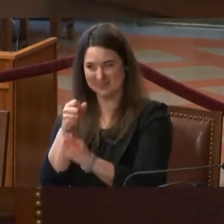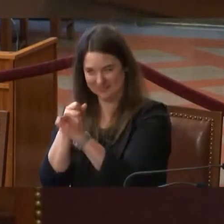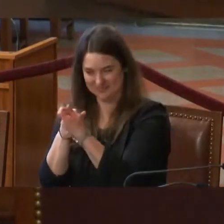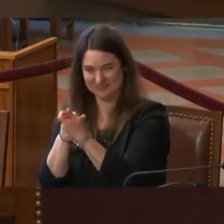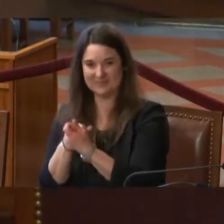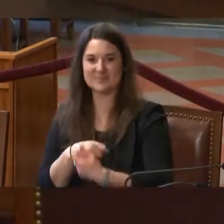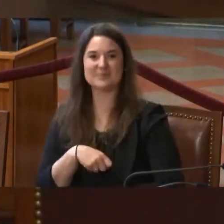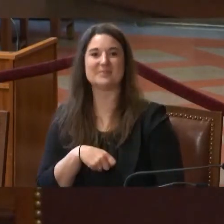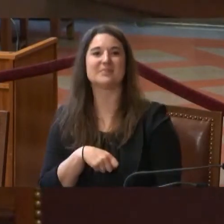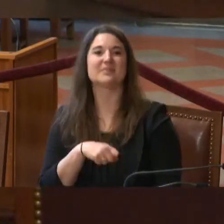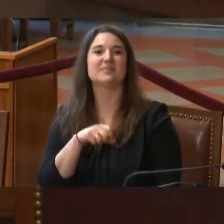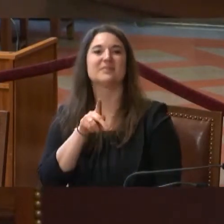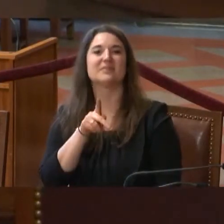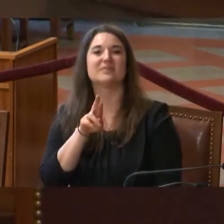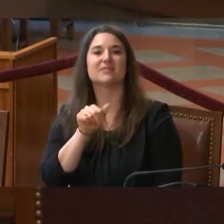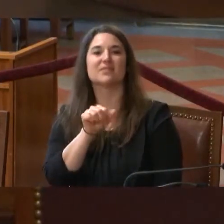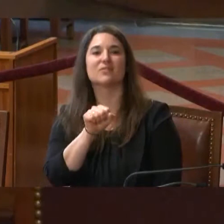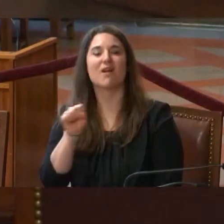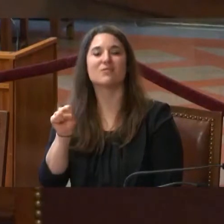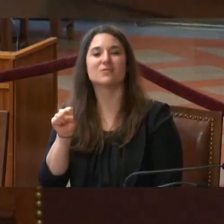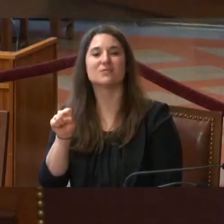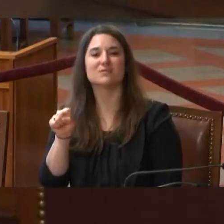Aye. Mr. Kraus.